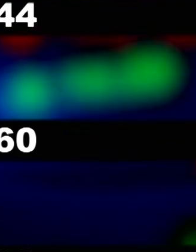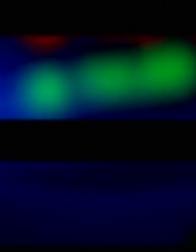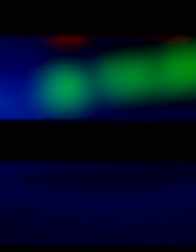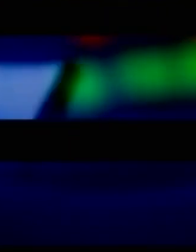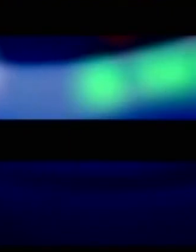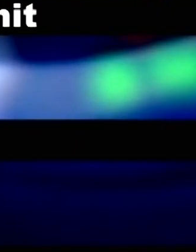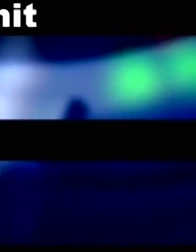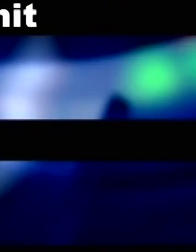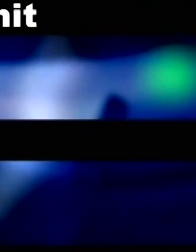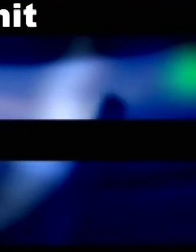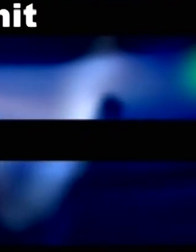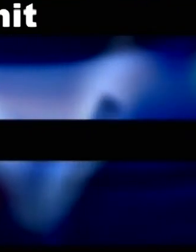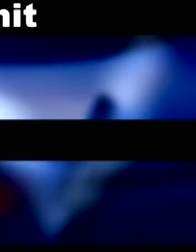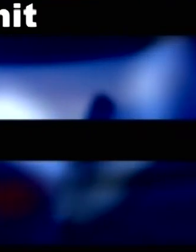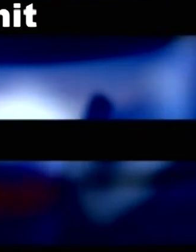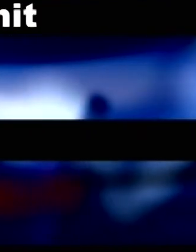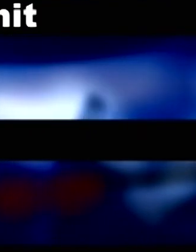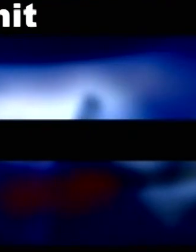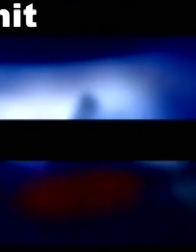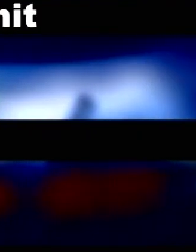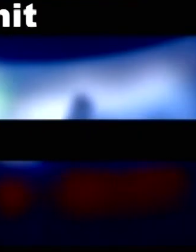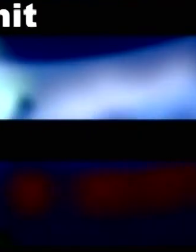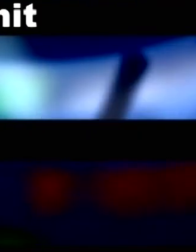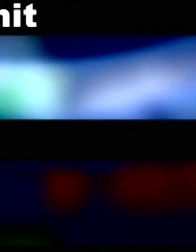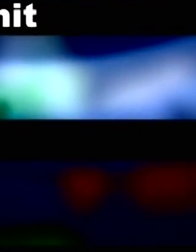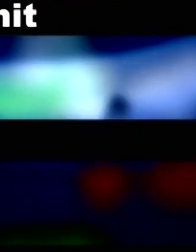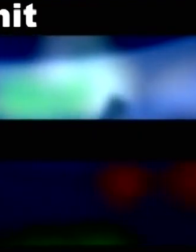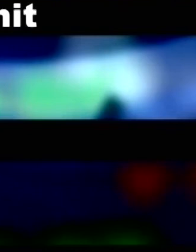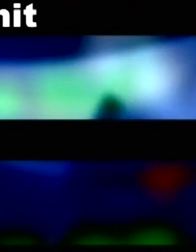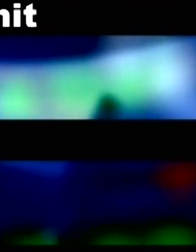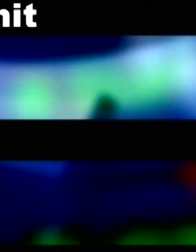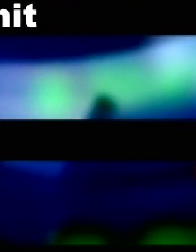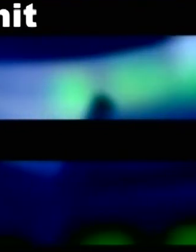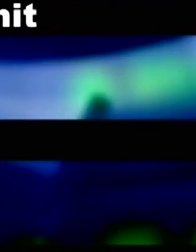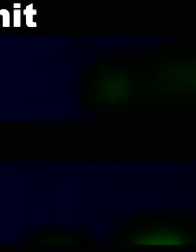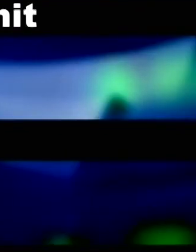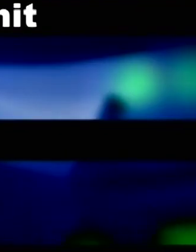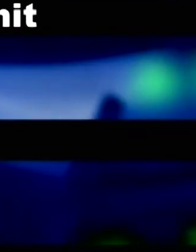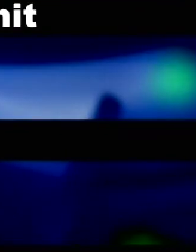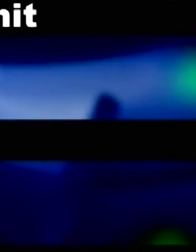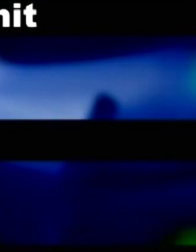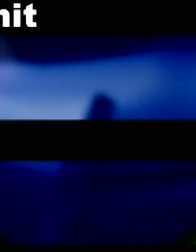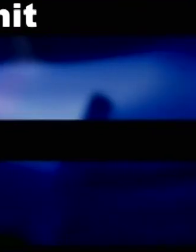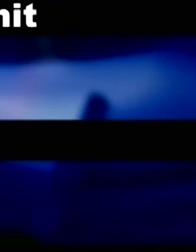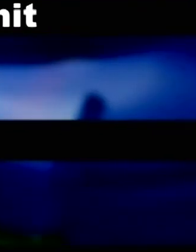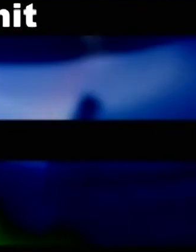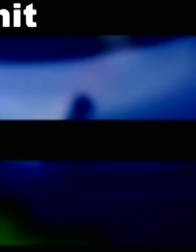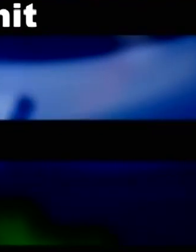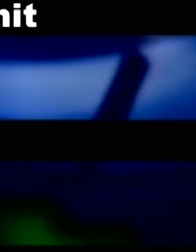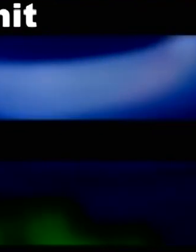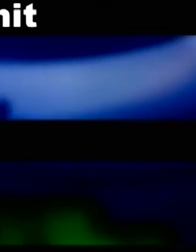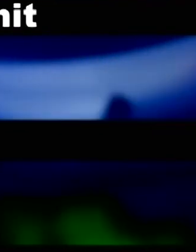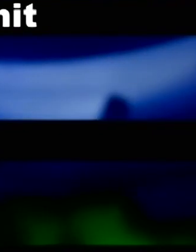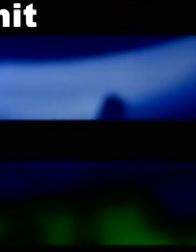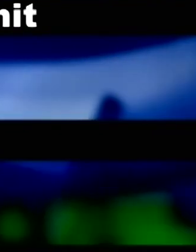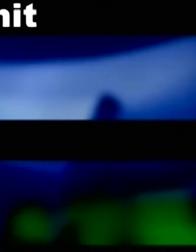$1,165,038.44. And here in Barbados, Sagicor Financial Corporation Limited was the volume leader, trading